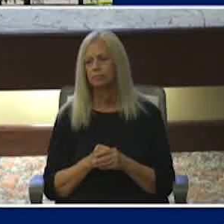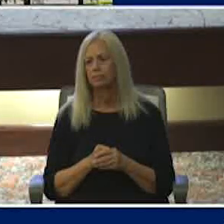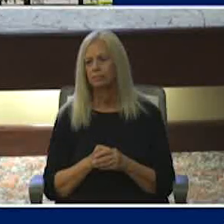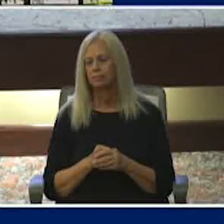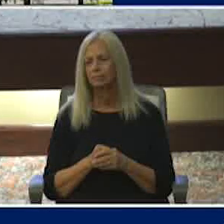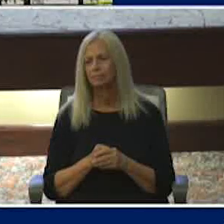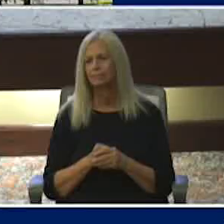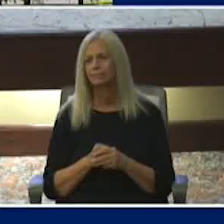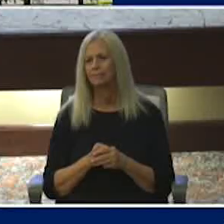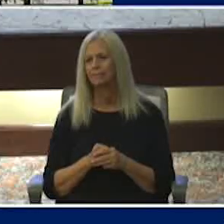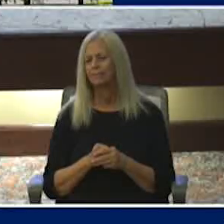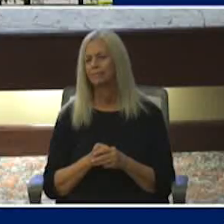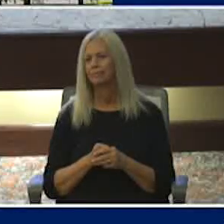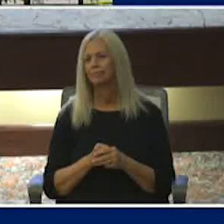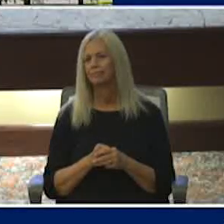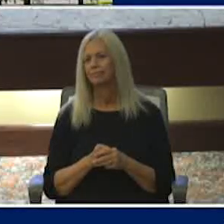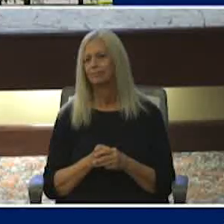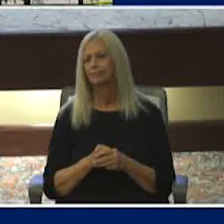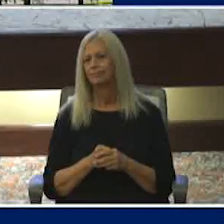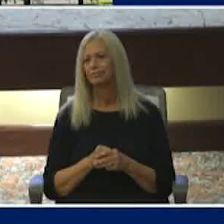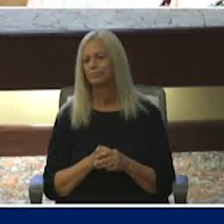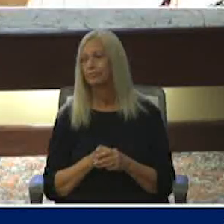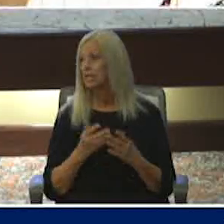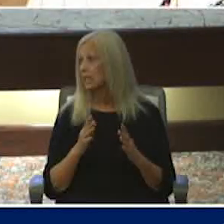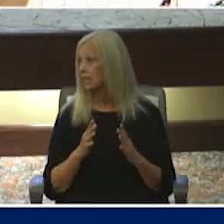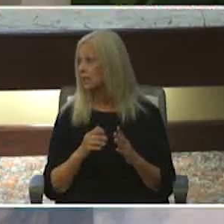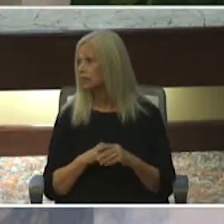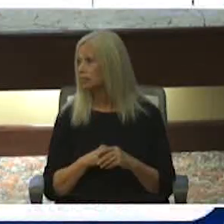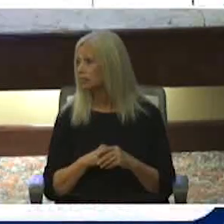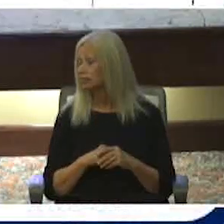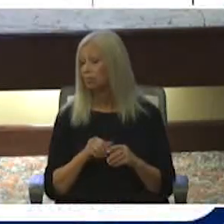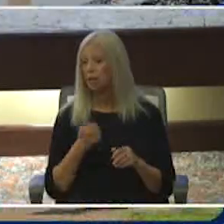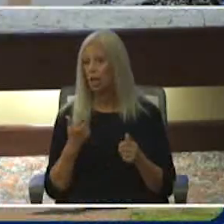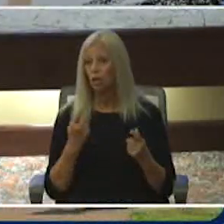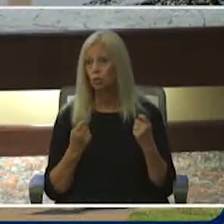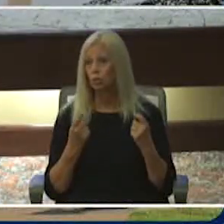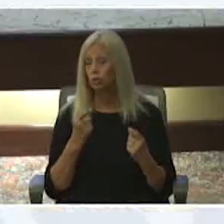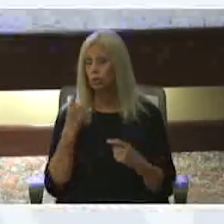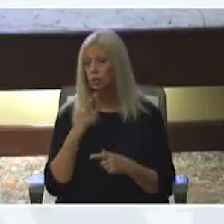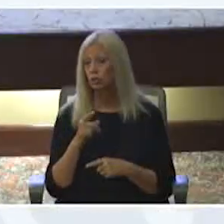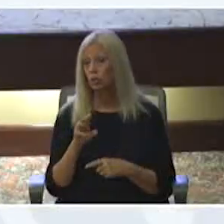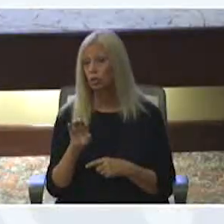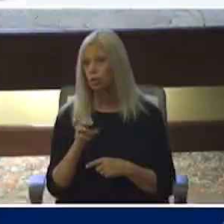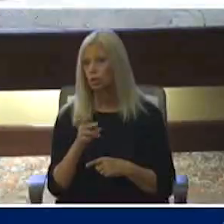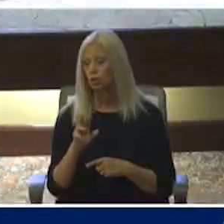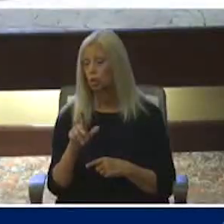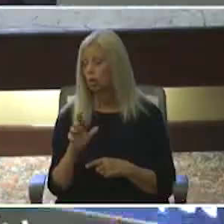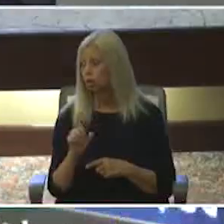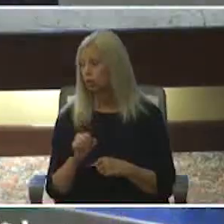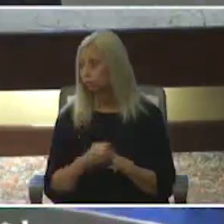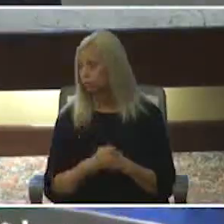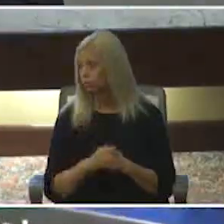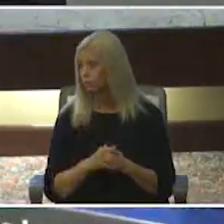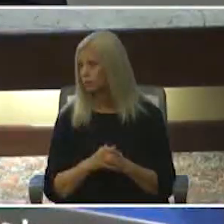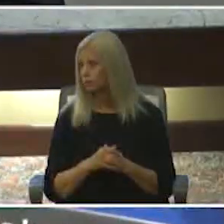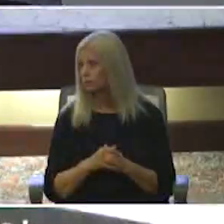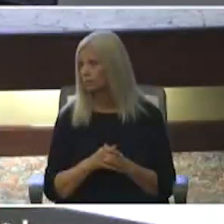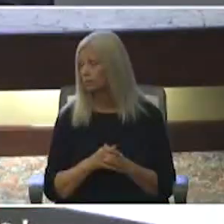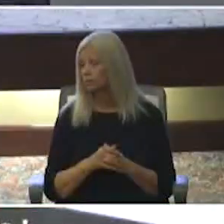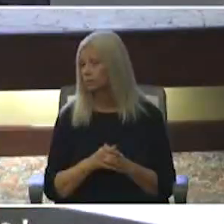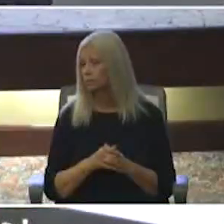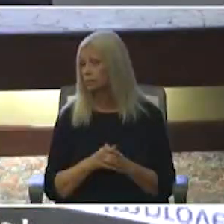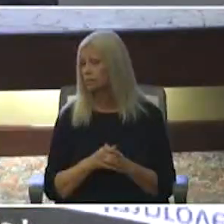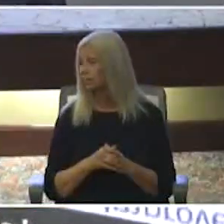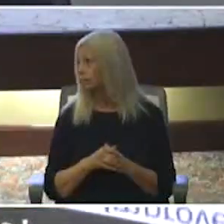That answer your question, George? Yeah. Okay, any other questions for Charles on this one? Okay, you got another part of your Yeah, we're gonna